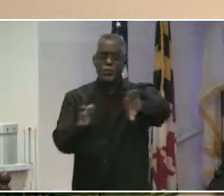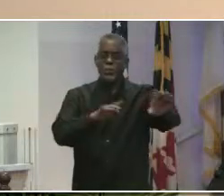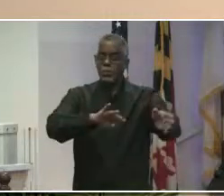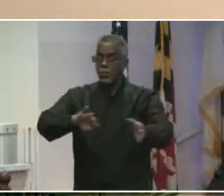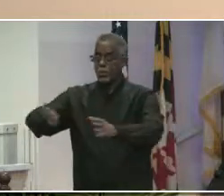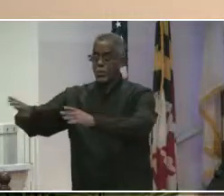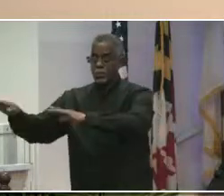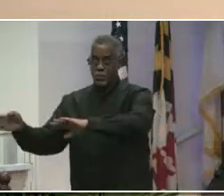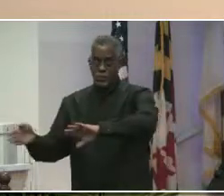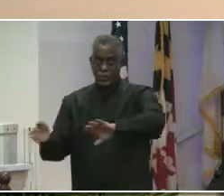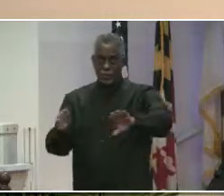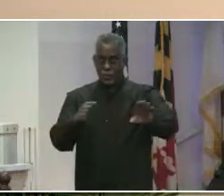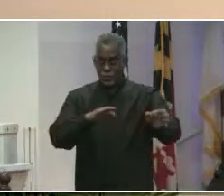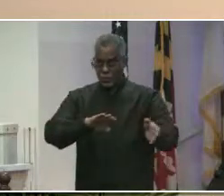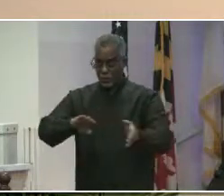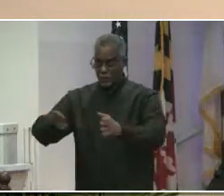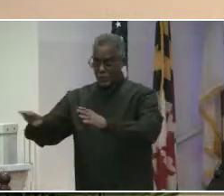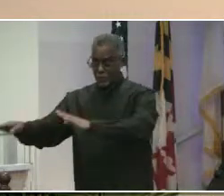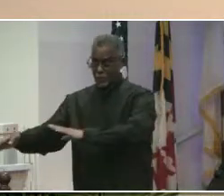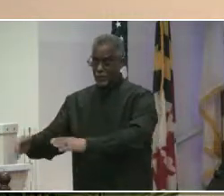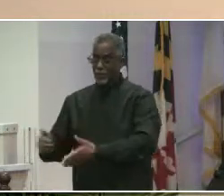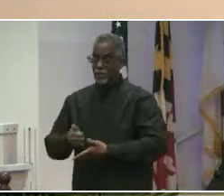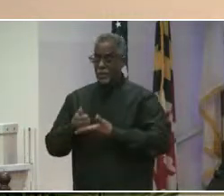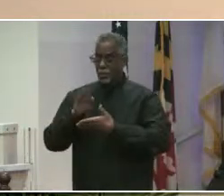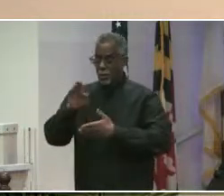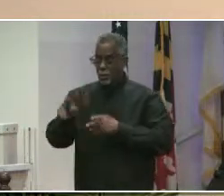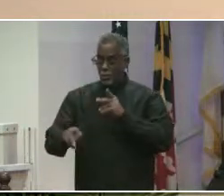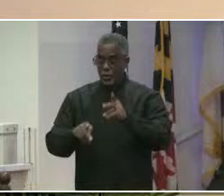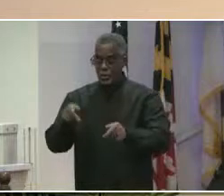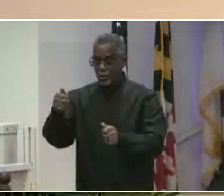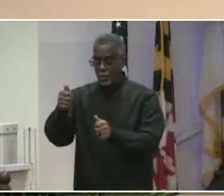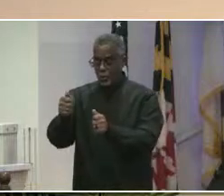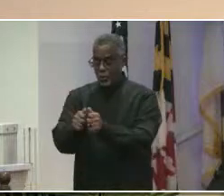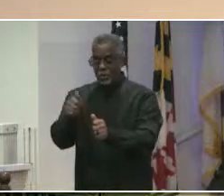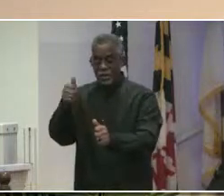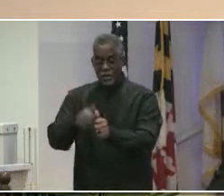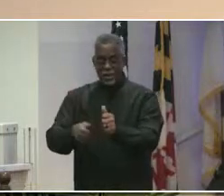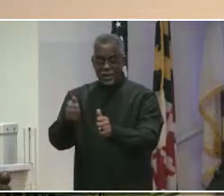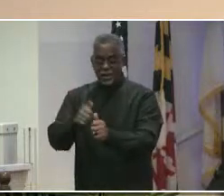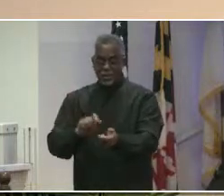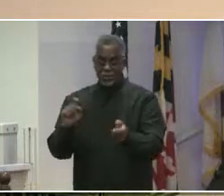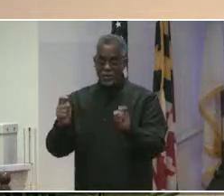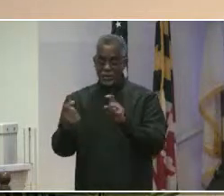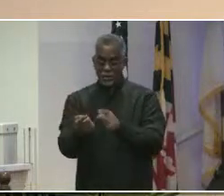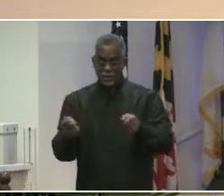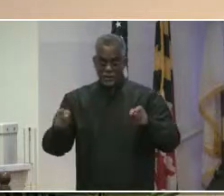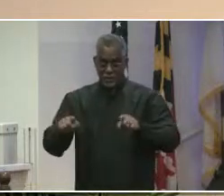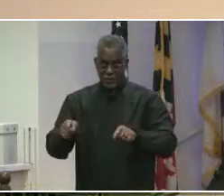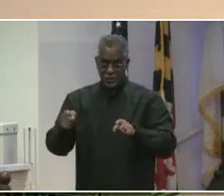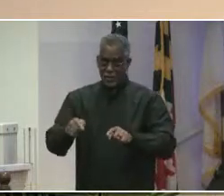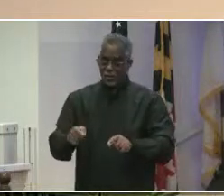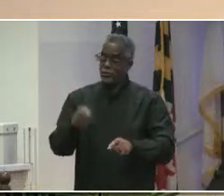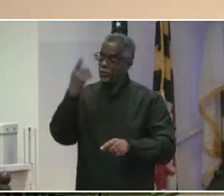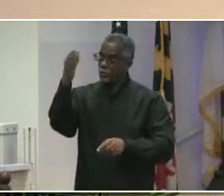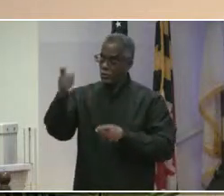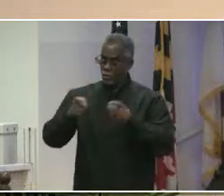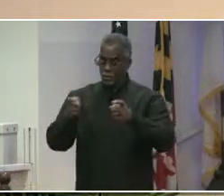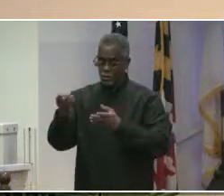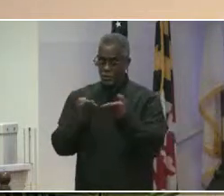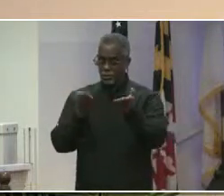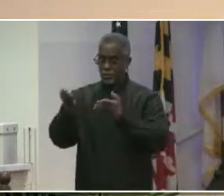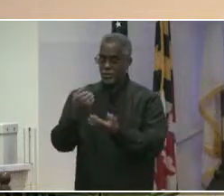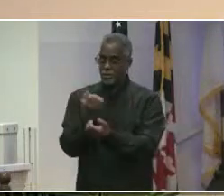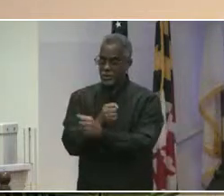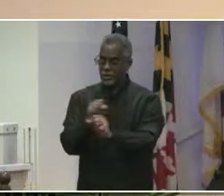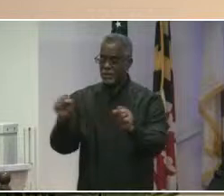God, lives will be forever changed. Have your way, God, like never before. Save souls,